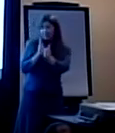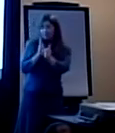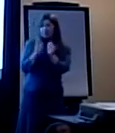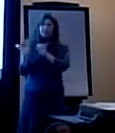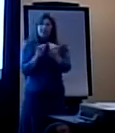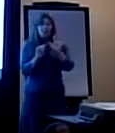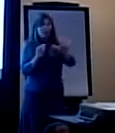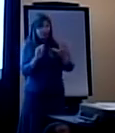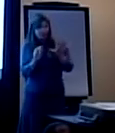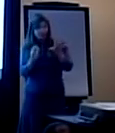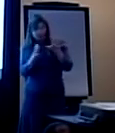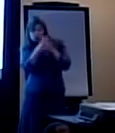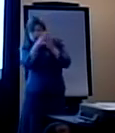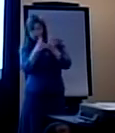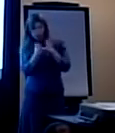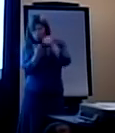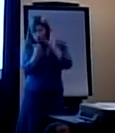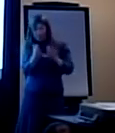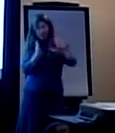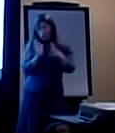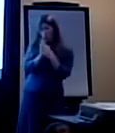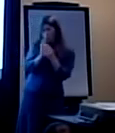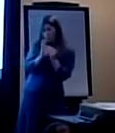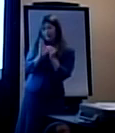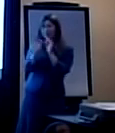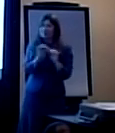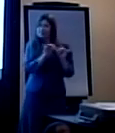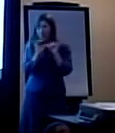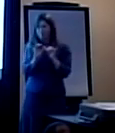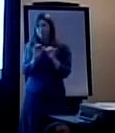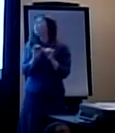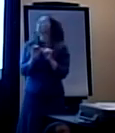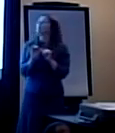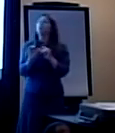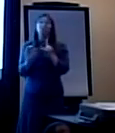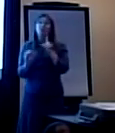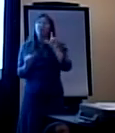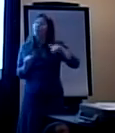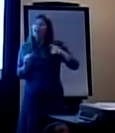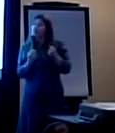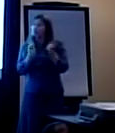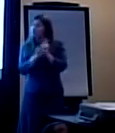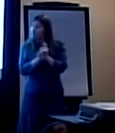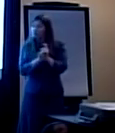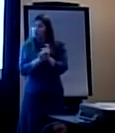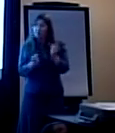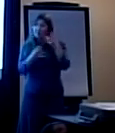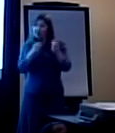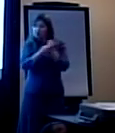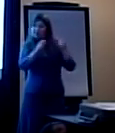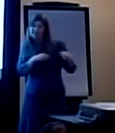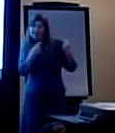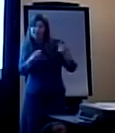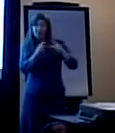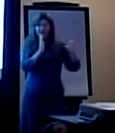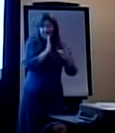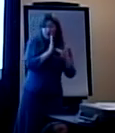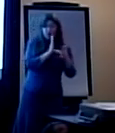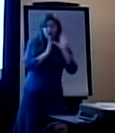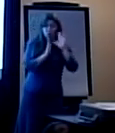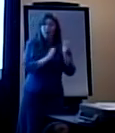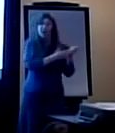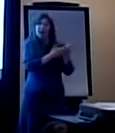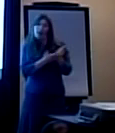learning is the same. The teachers, the learners, together. That hasn't changed. All these technologies can do is help make it a little